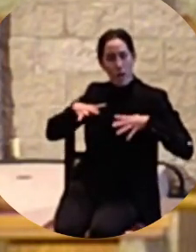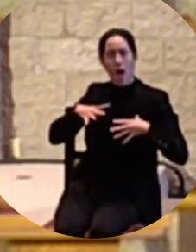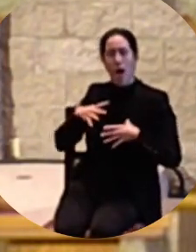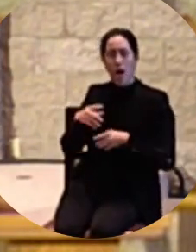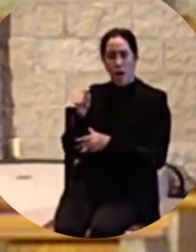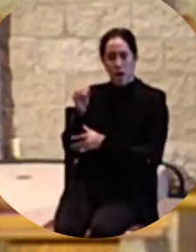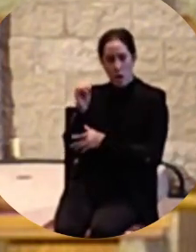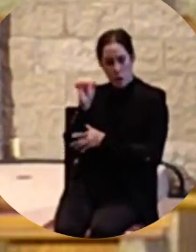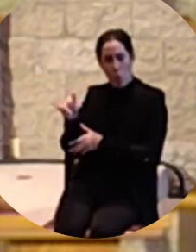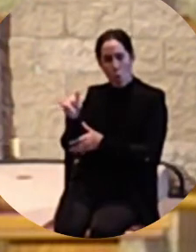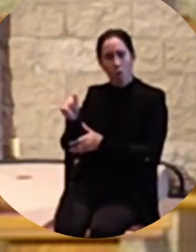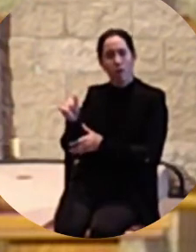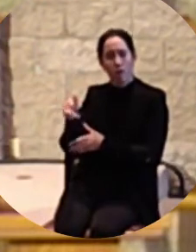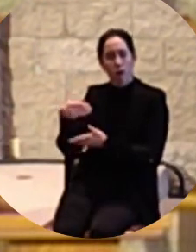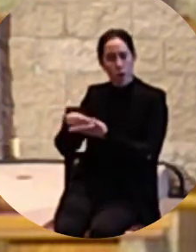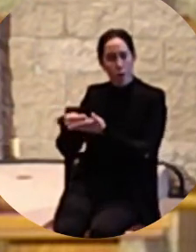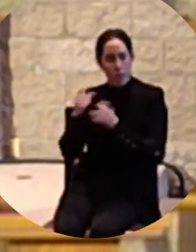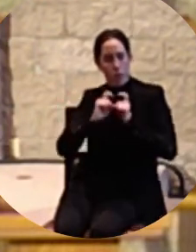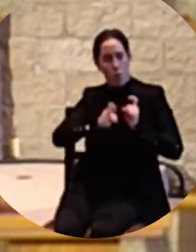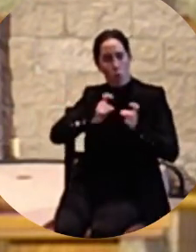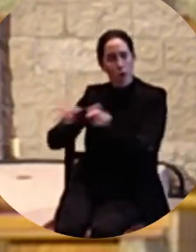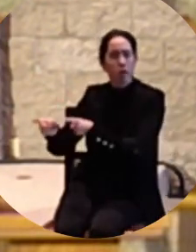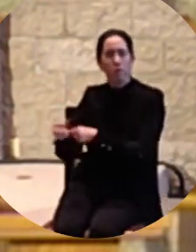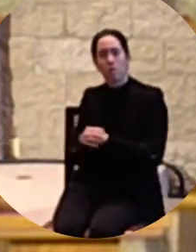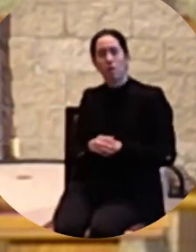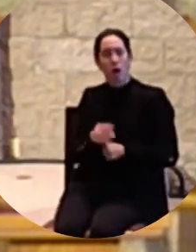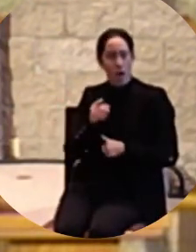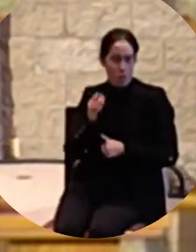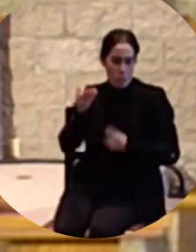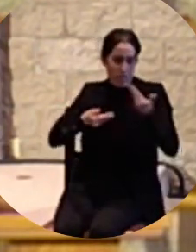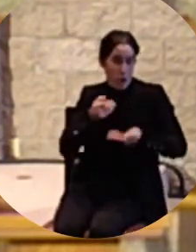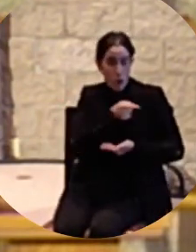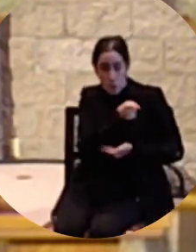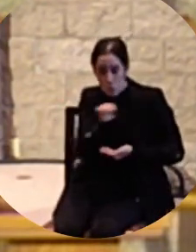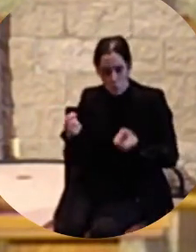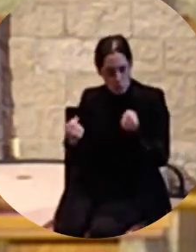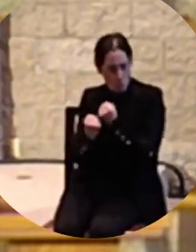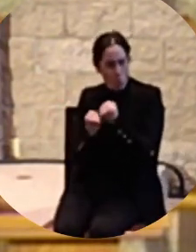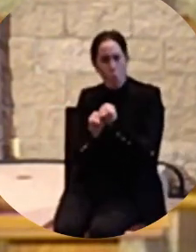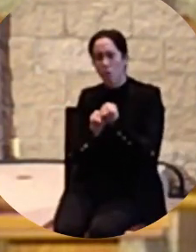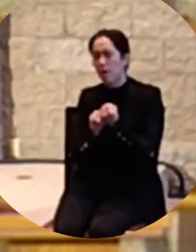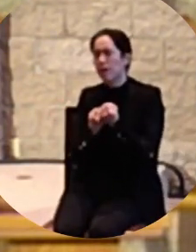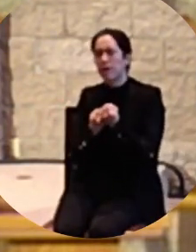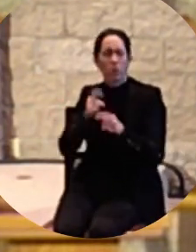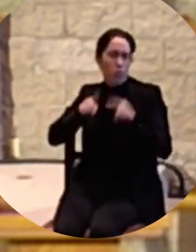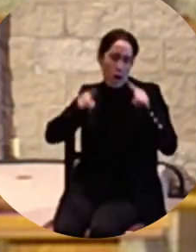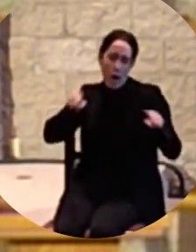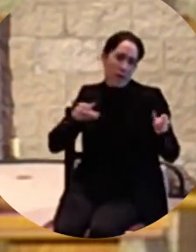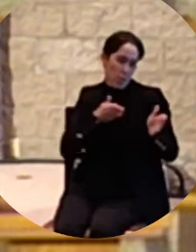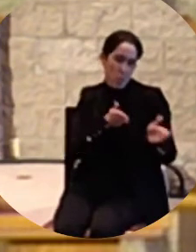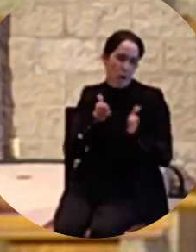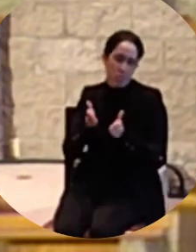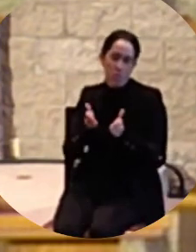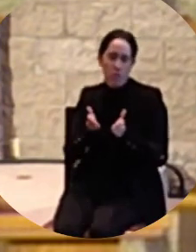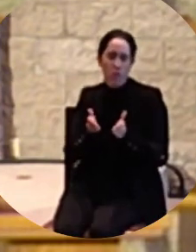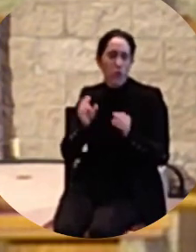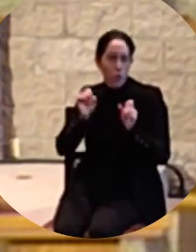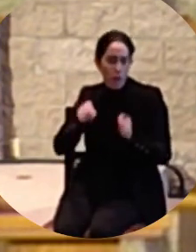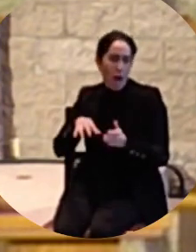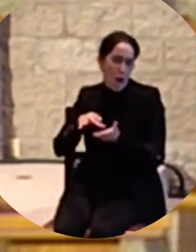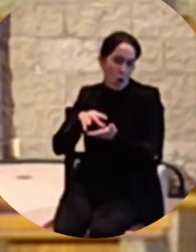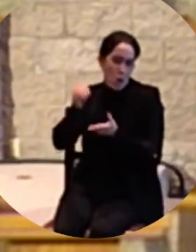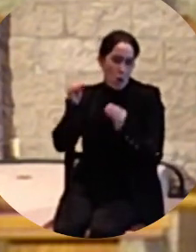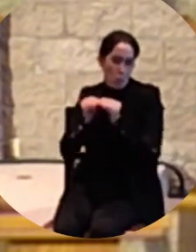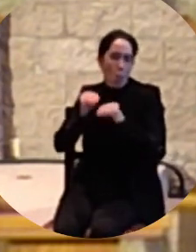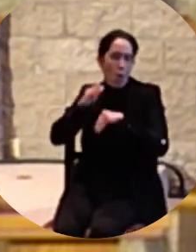invited to lend your support in a variety of new ways. Details are on our website. Save